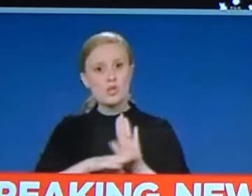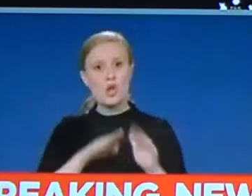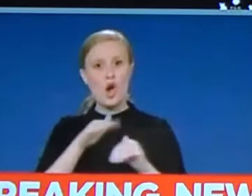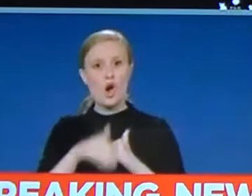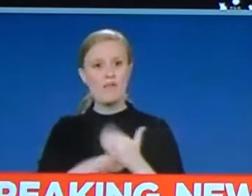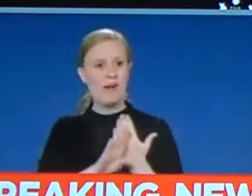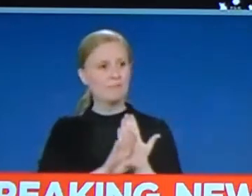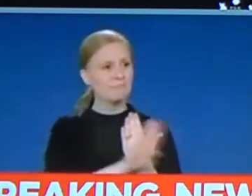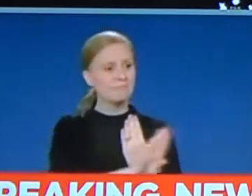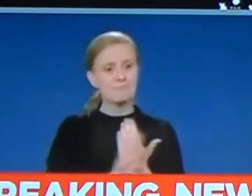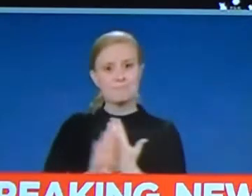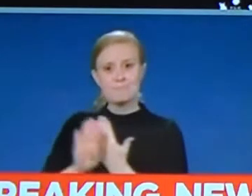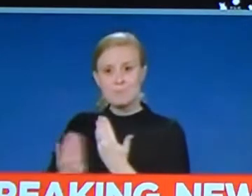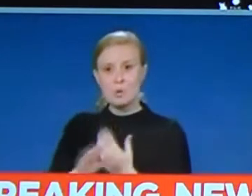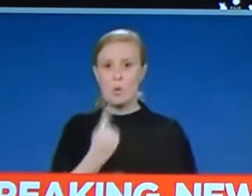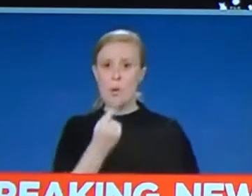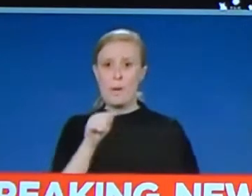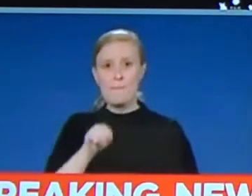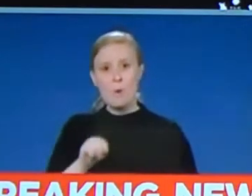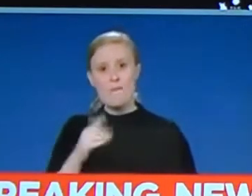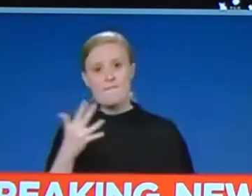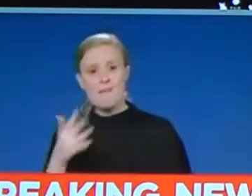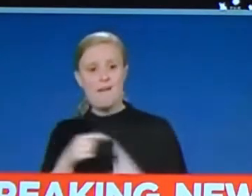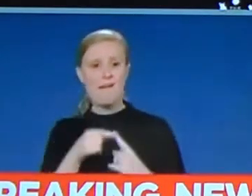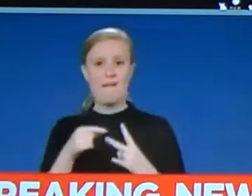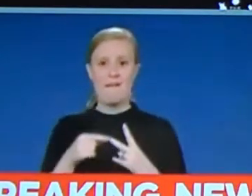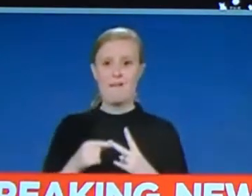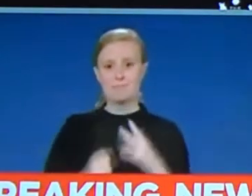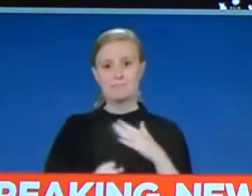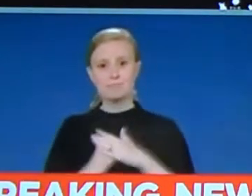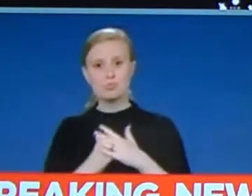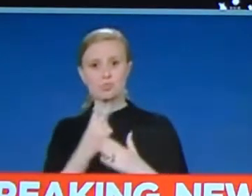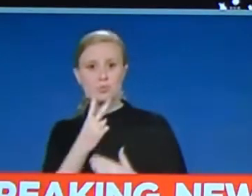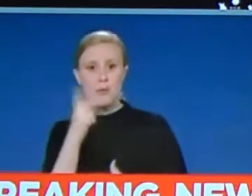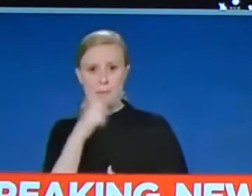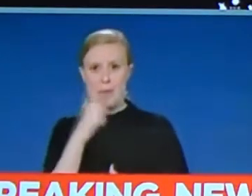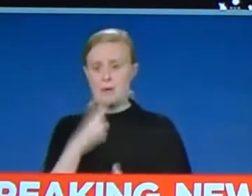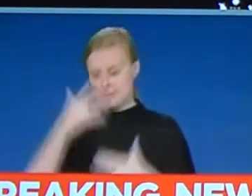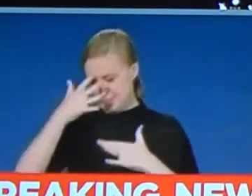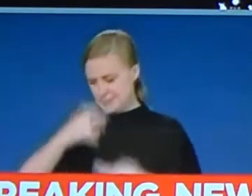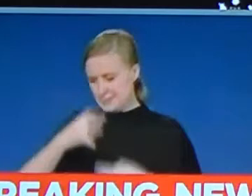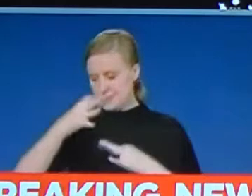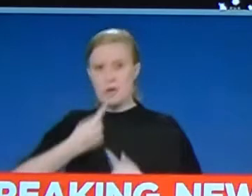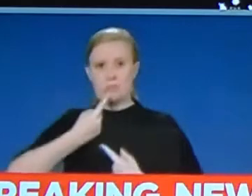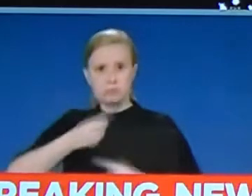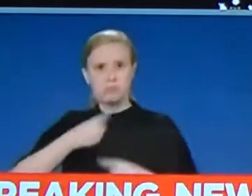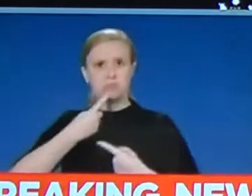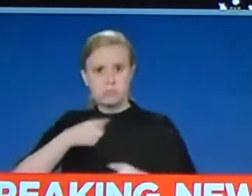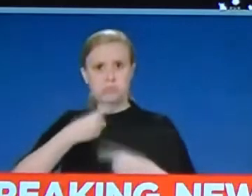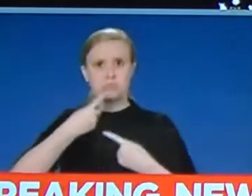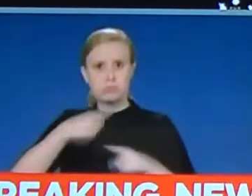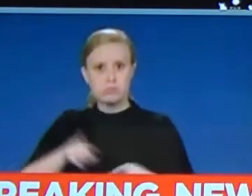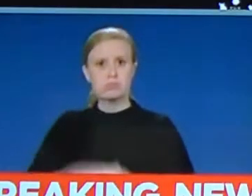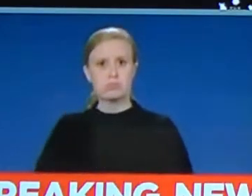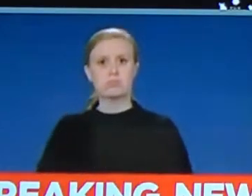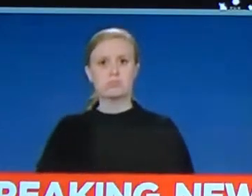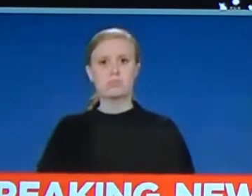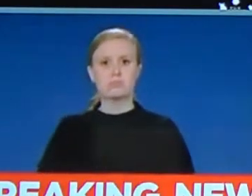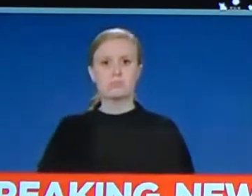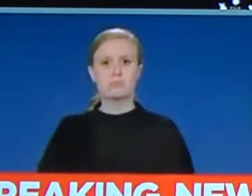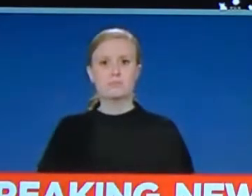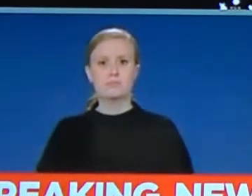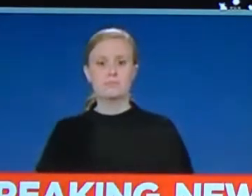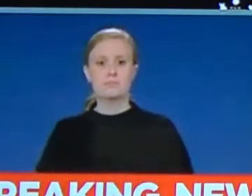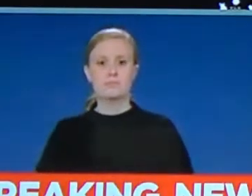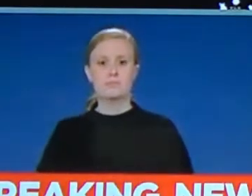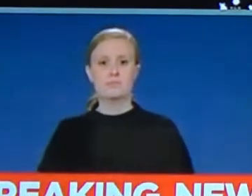and they've been upgraded ever since. Today, emergency powers are in place across all the